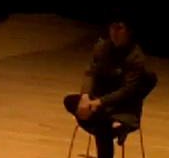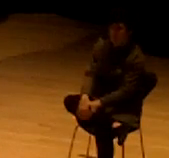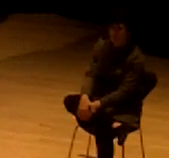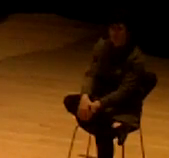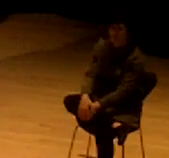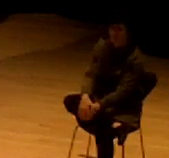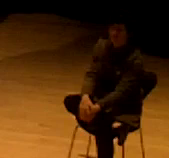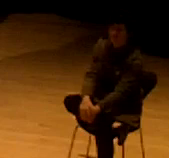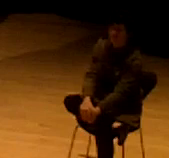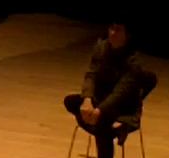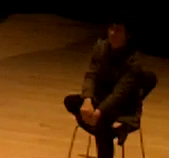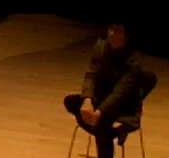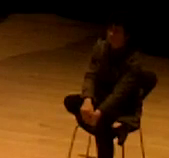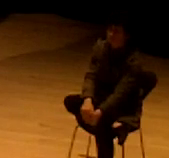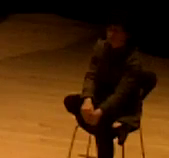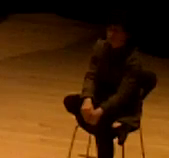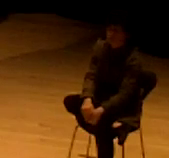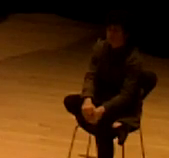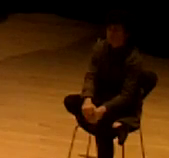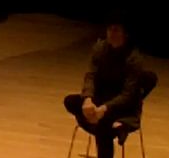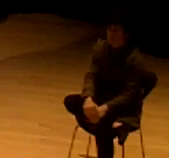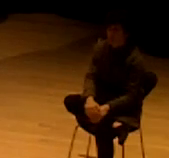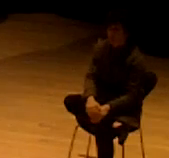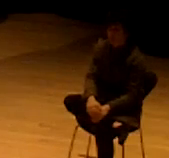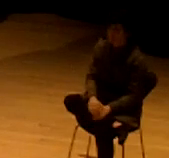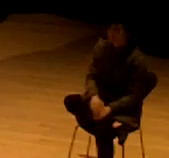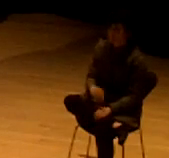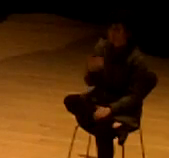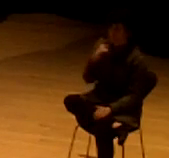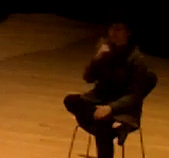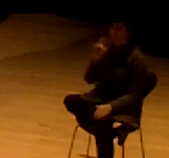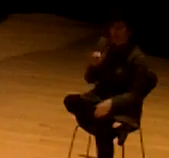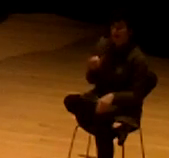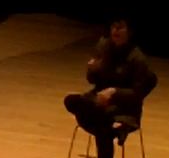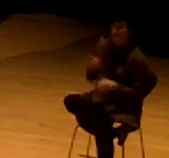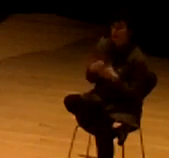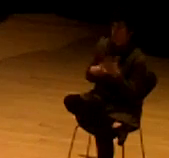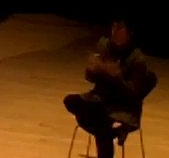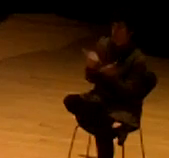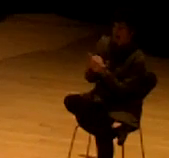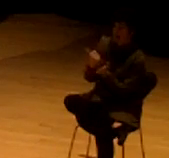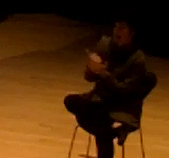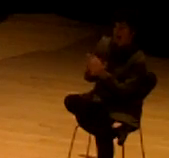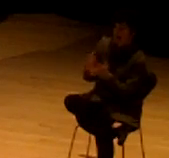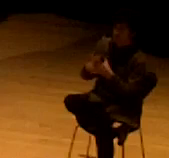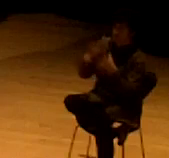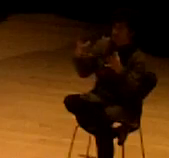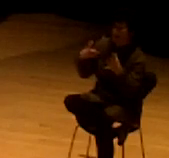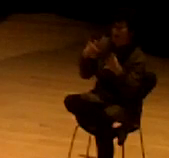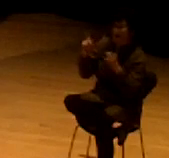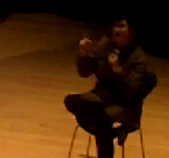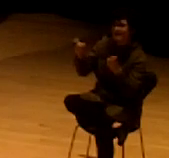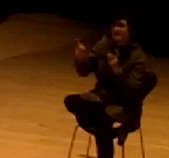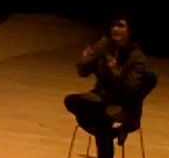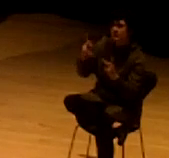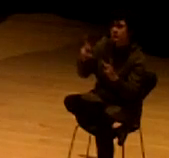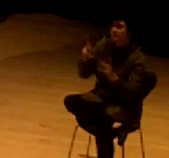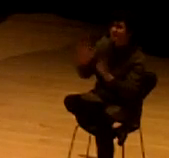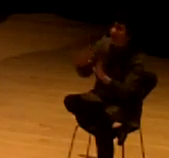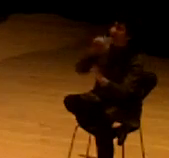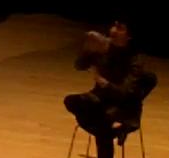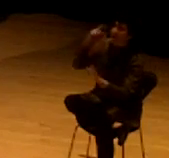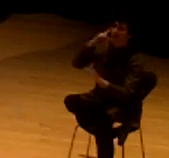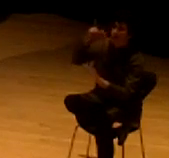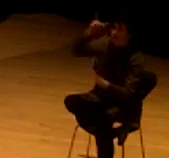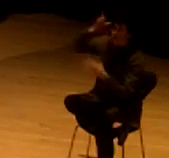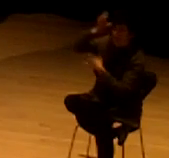to any changes that occur. But it's giving people, again, I don't think the concepts are that